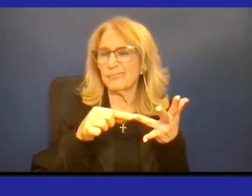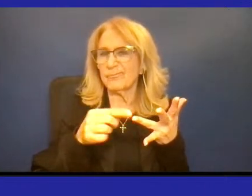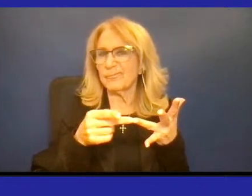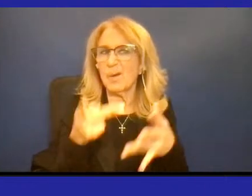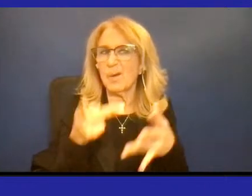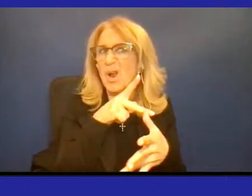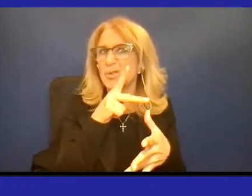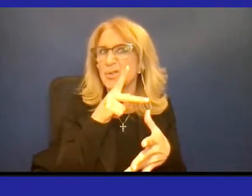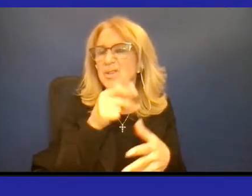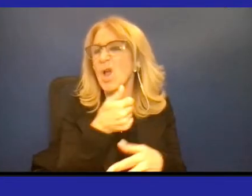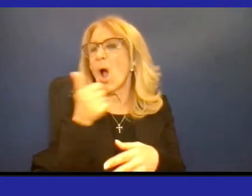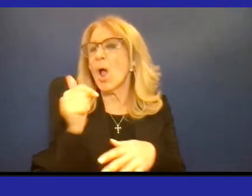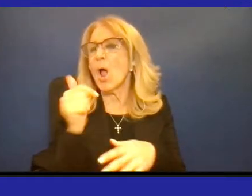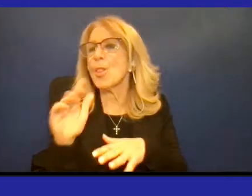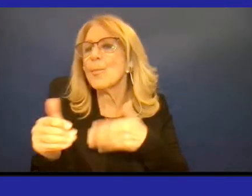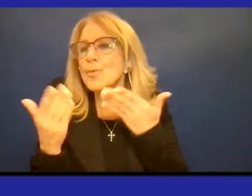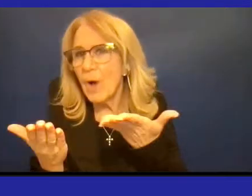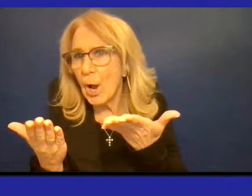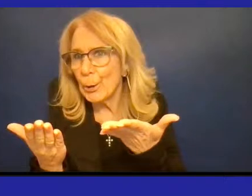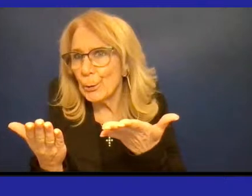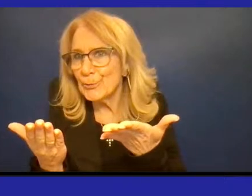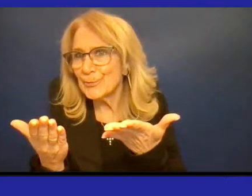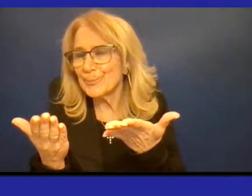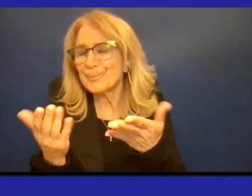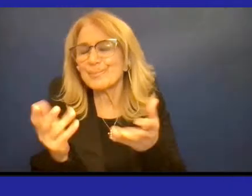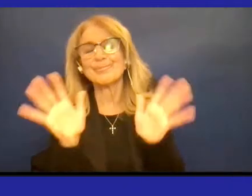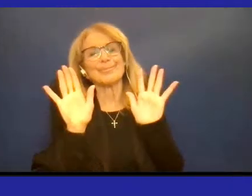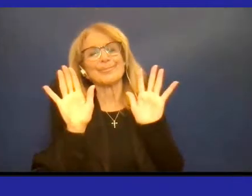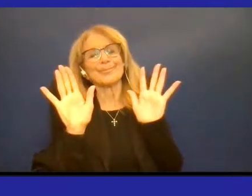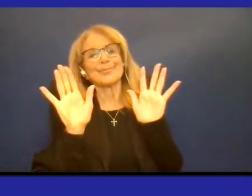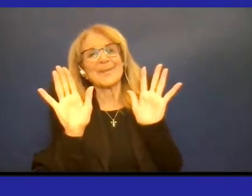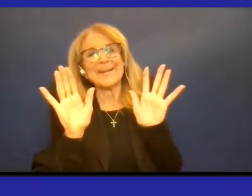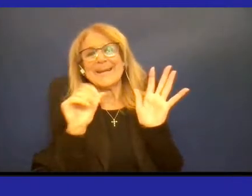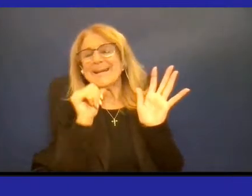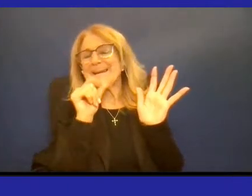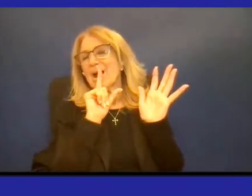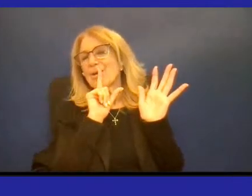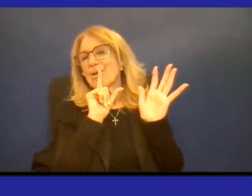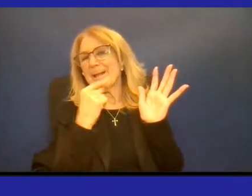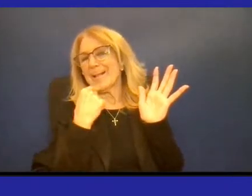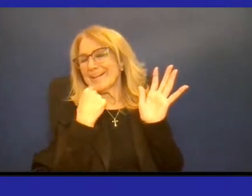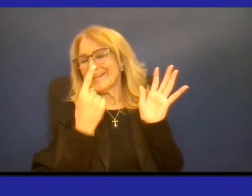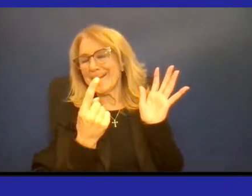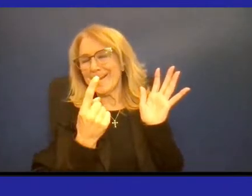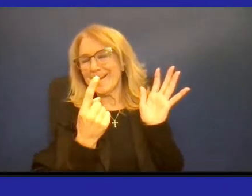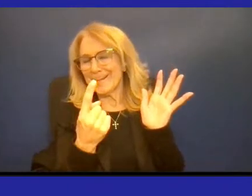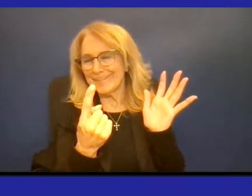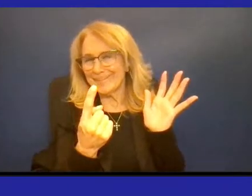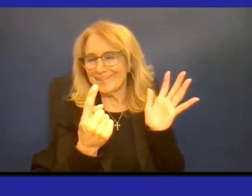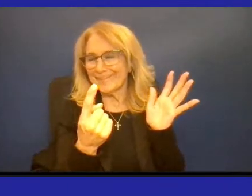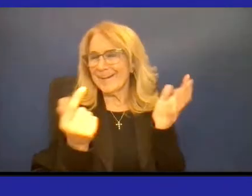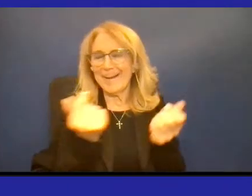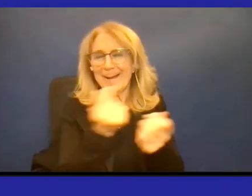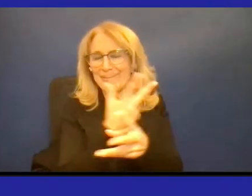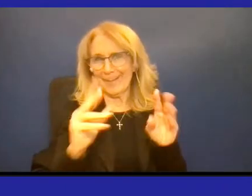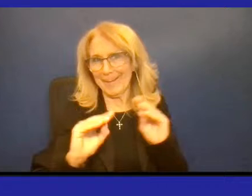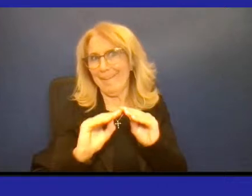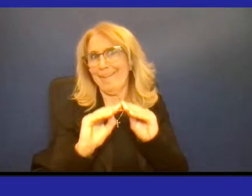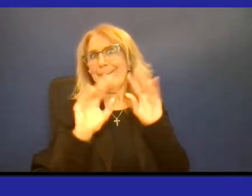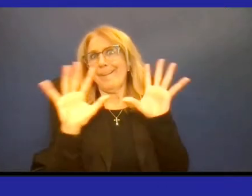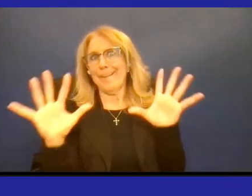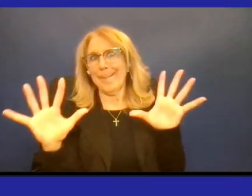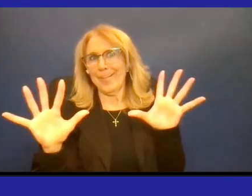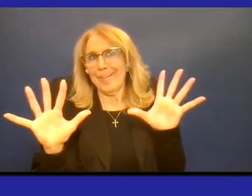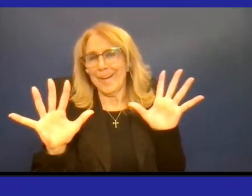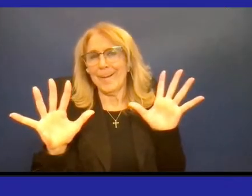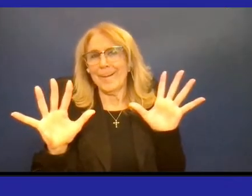so it wasn't really telling something coherent, and sort of blips that you saw or changes were